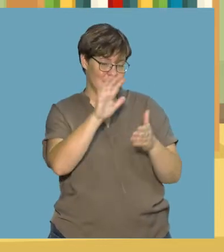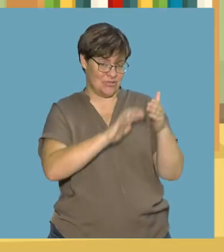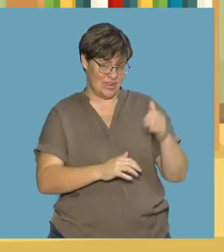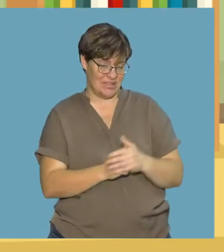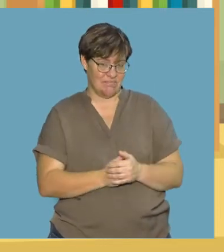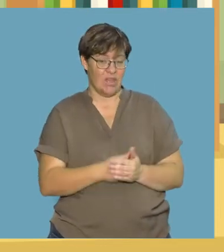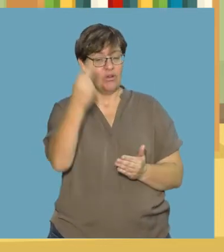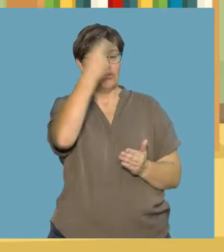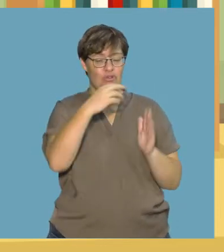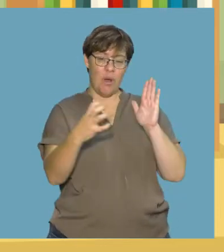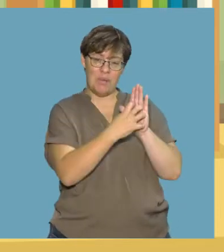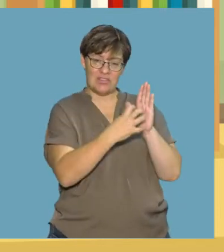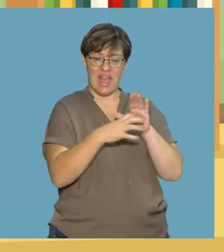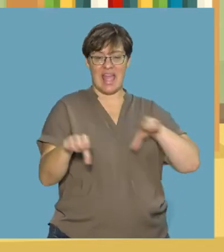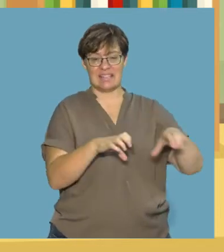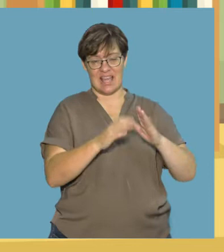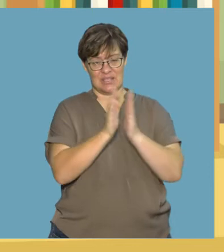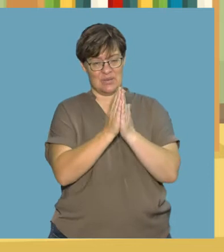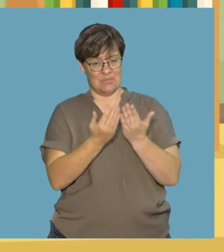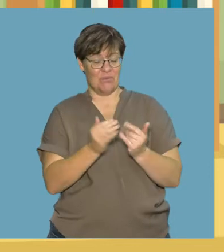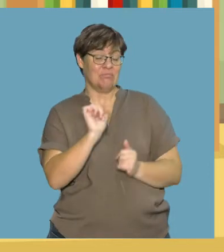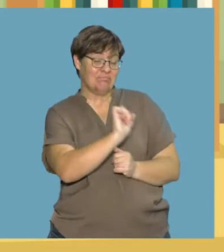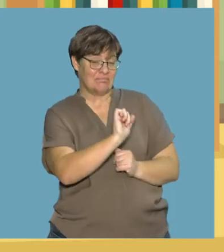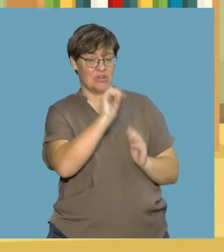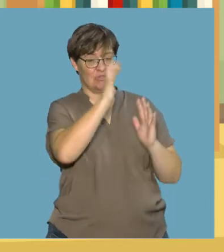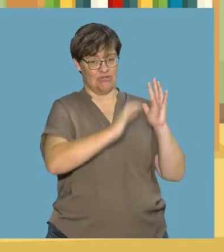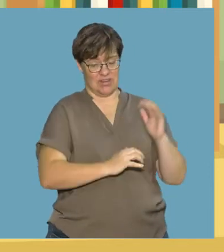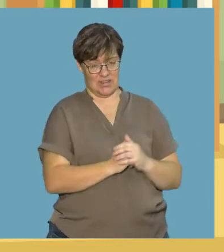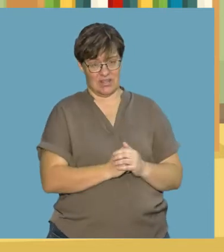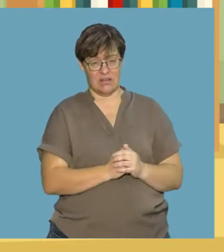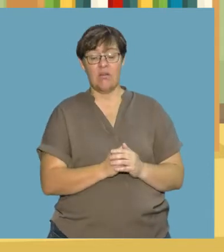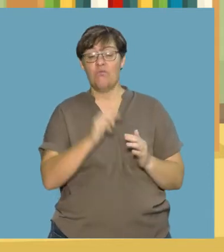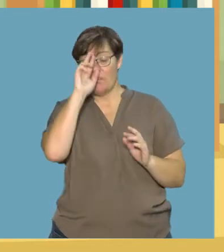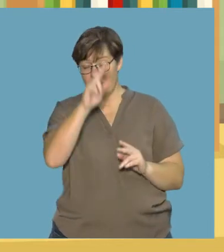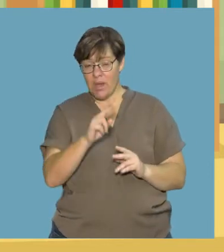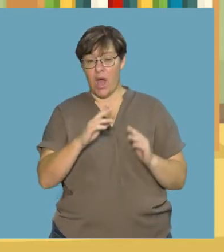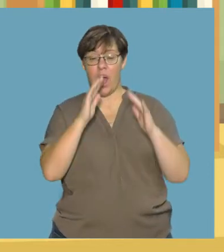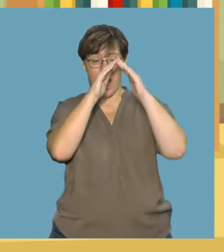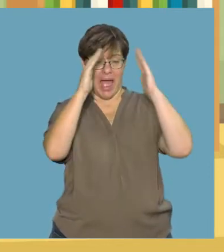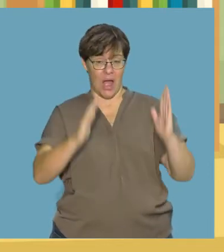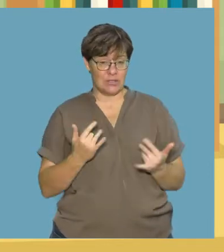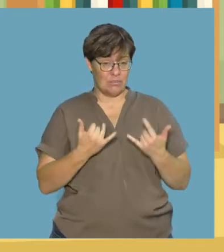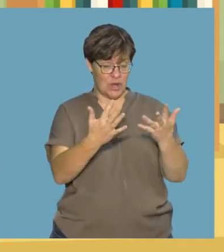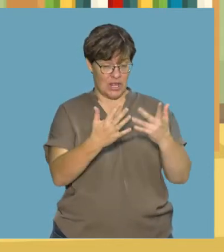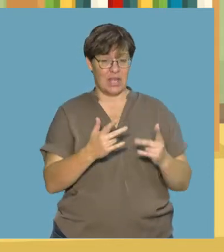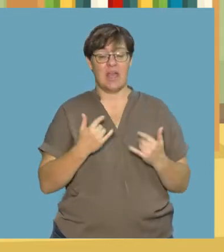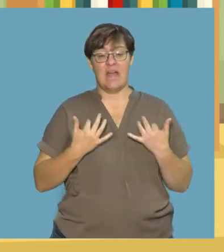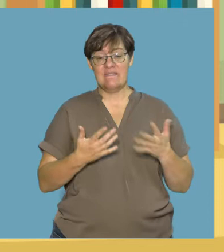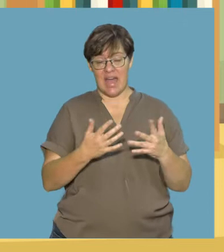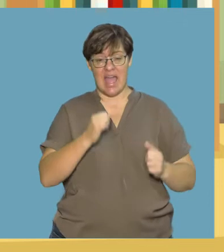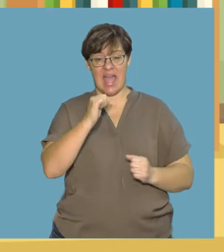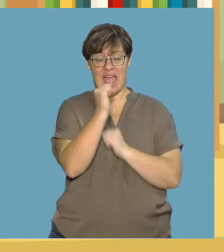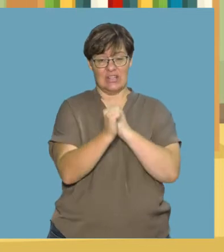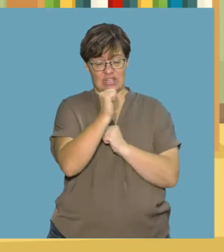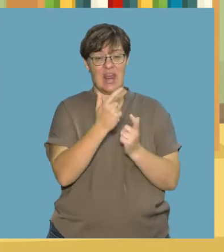about this story in your exercise book. Remember to include a burning house, the fire engine, and firemen putting out